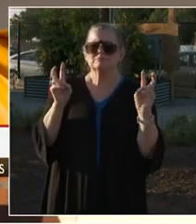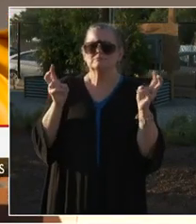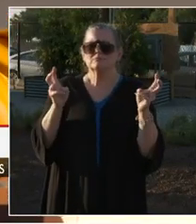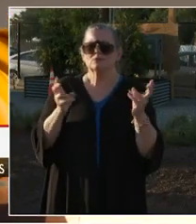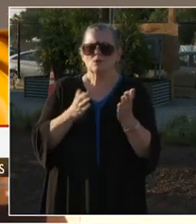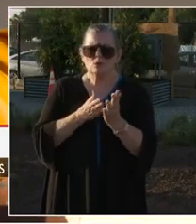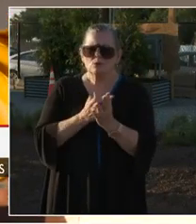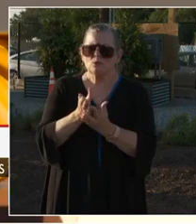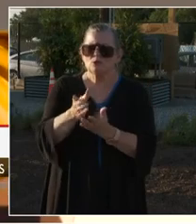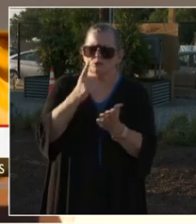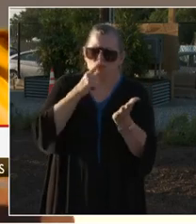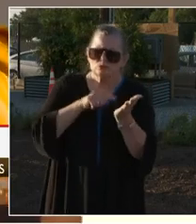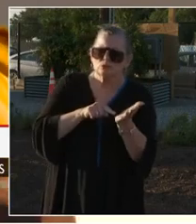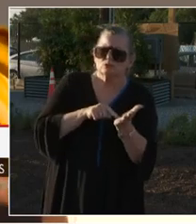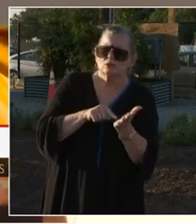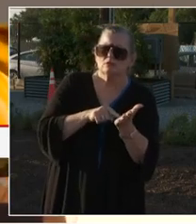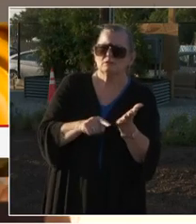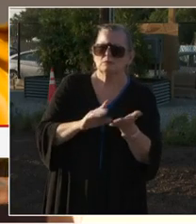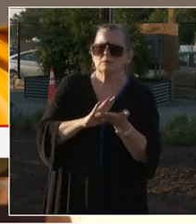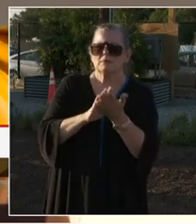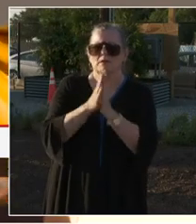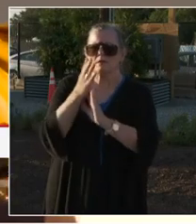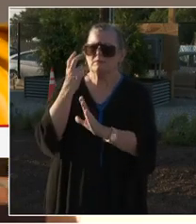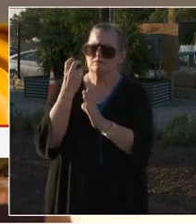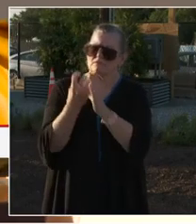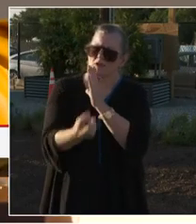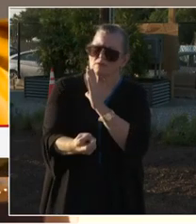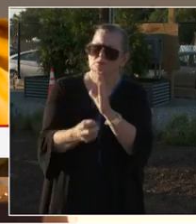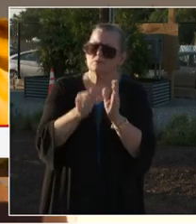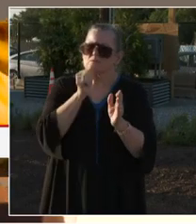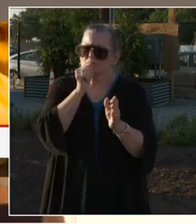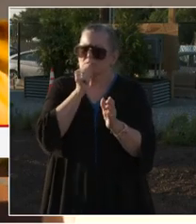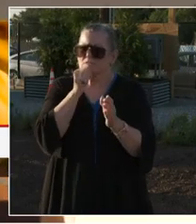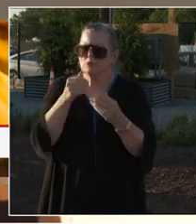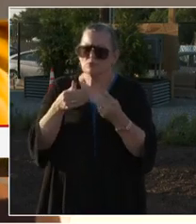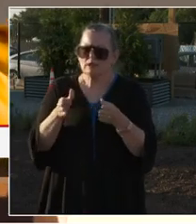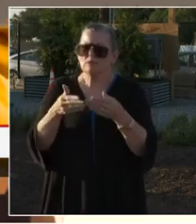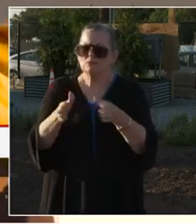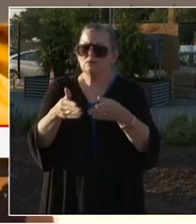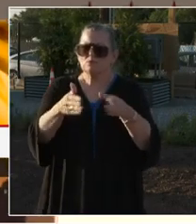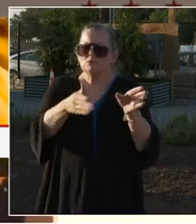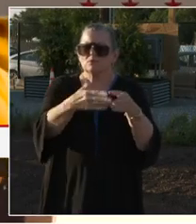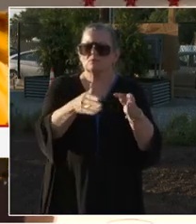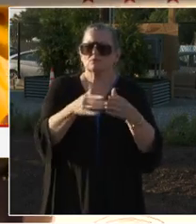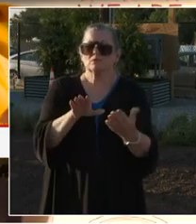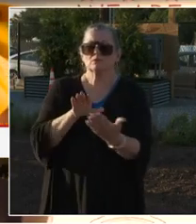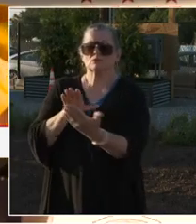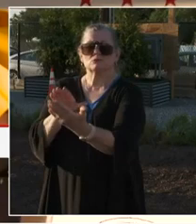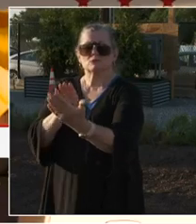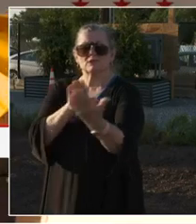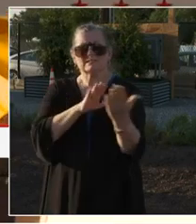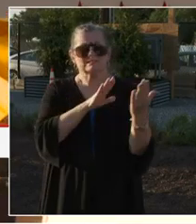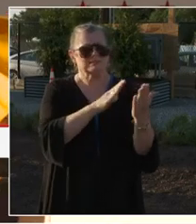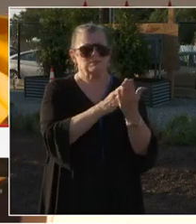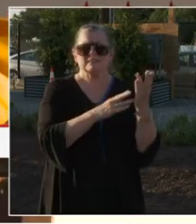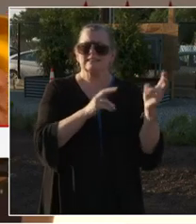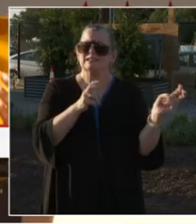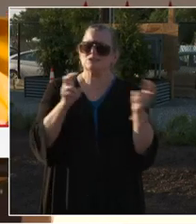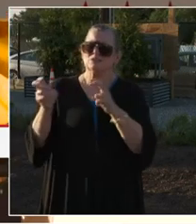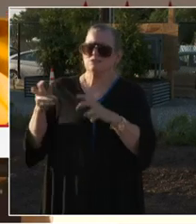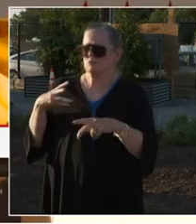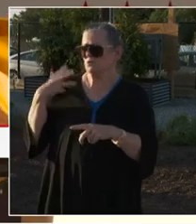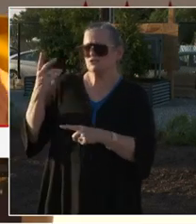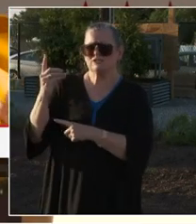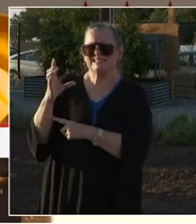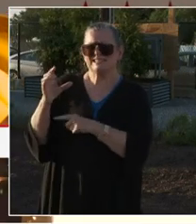involvement, and public-private partnerships to address women's issues in Washington, D.C. Led by Director Jennifer Porter and in partnership with